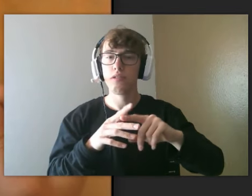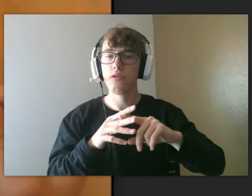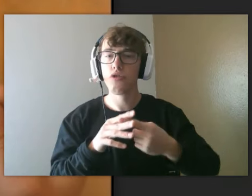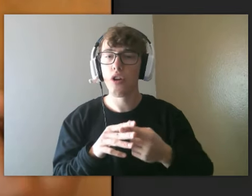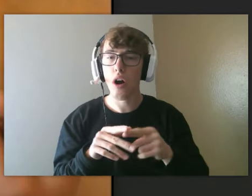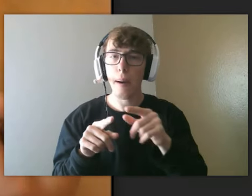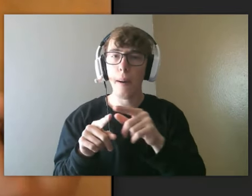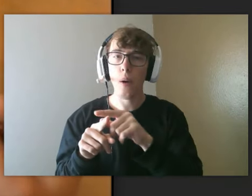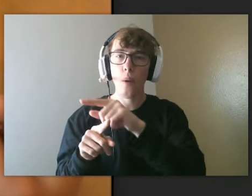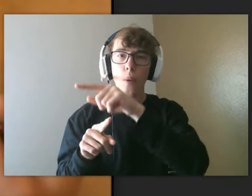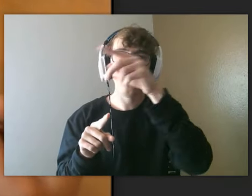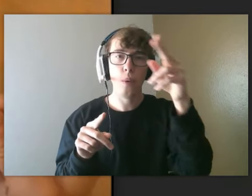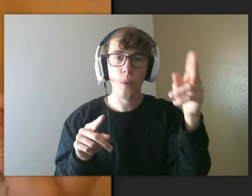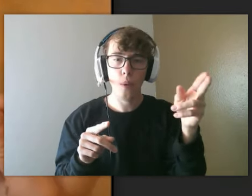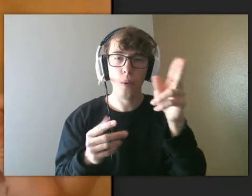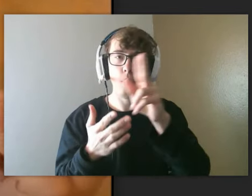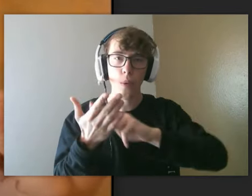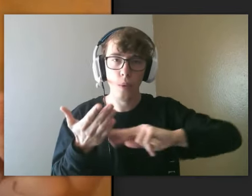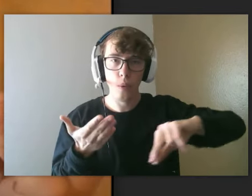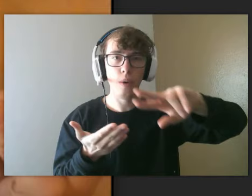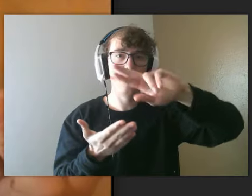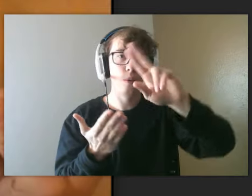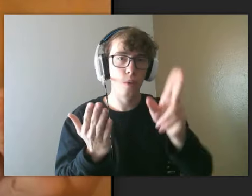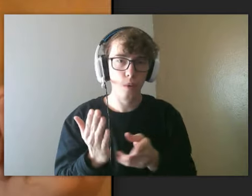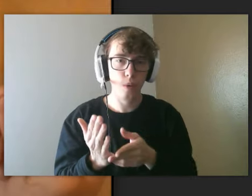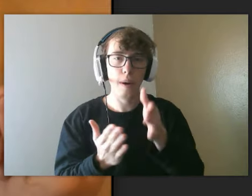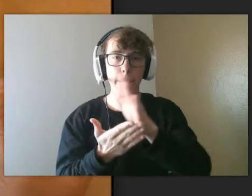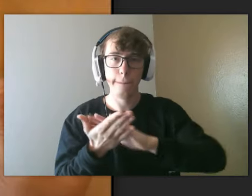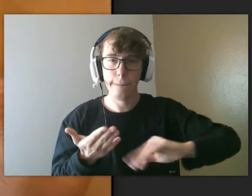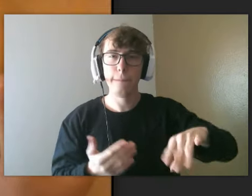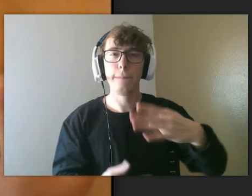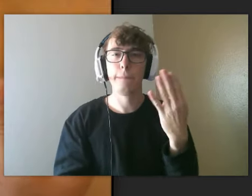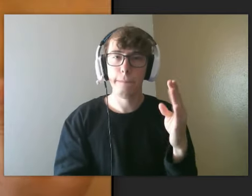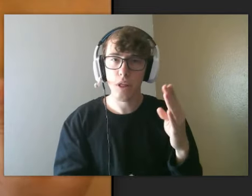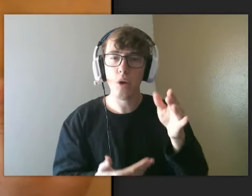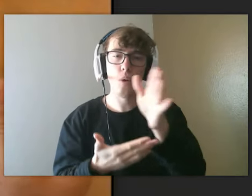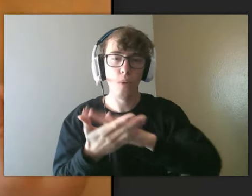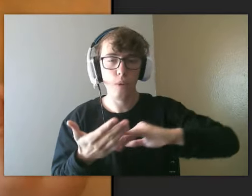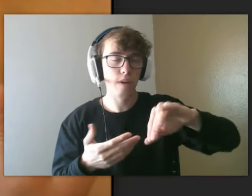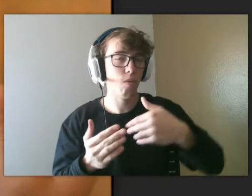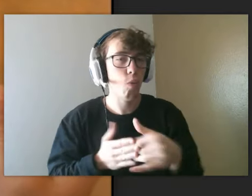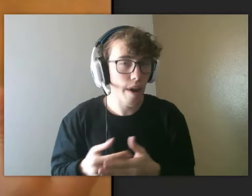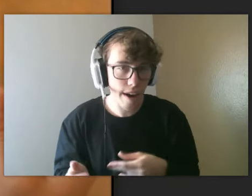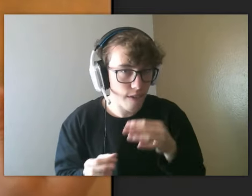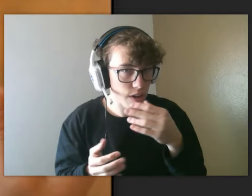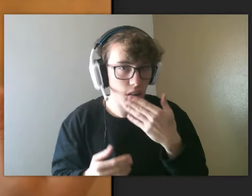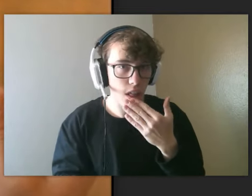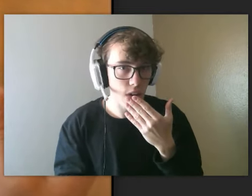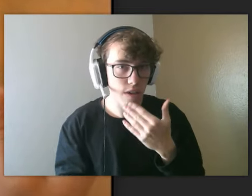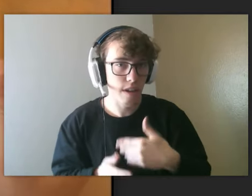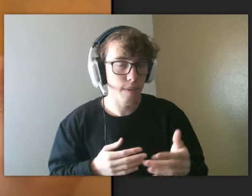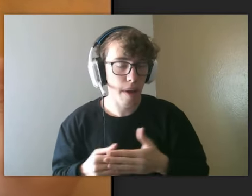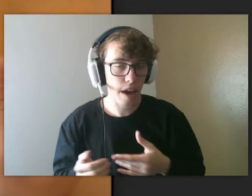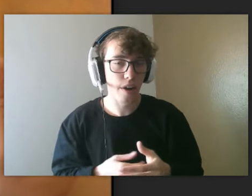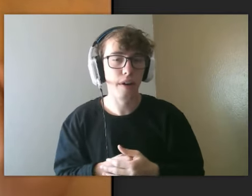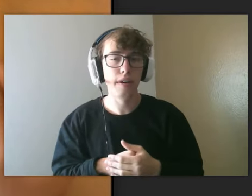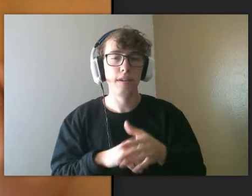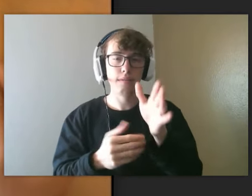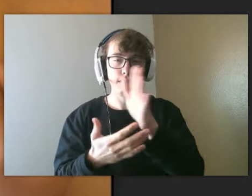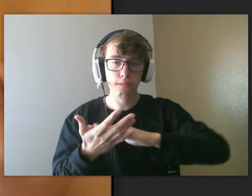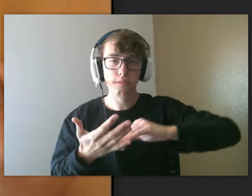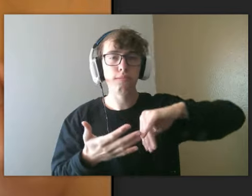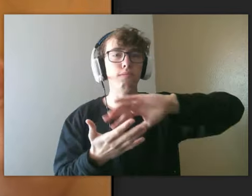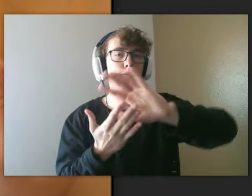a single color of blue, or whichever color you want to choose. You can choose any color you like. Starting with your really